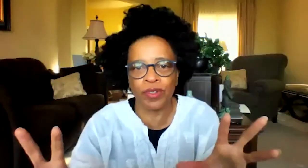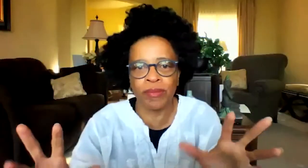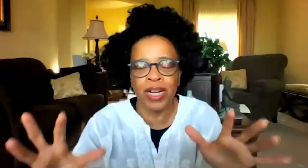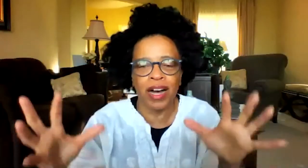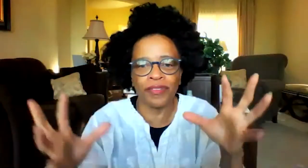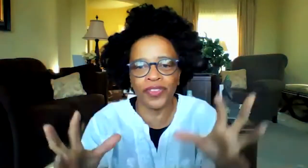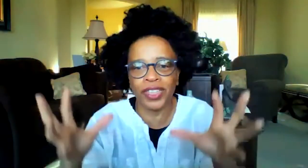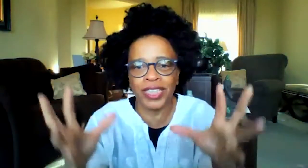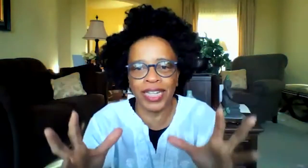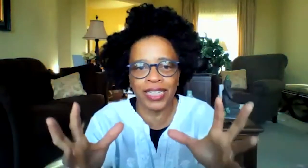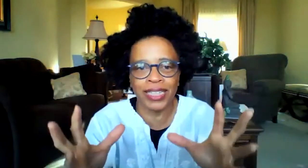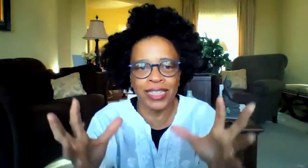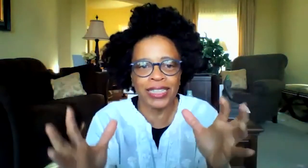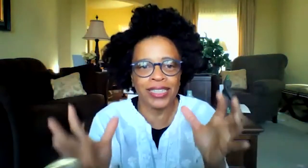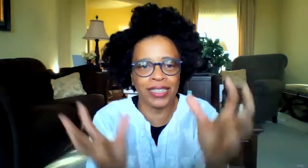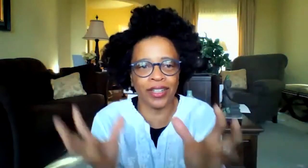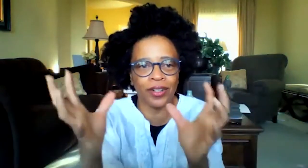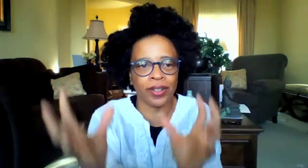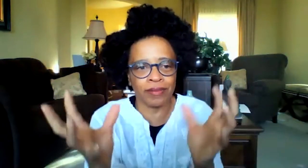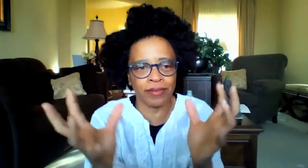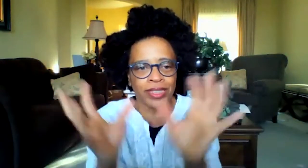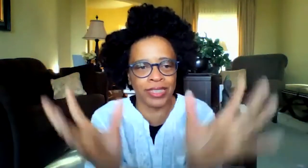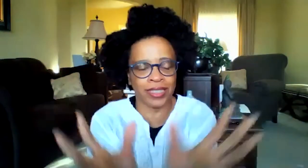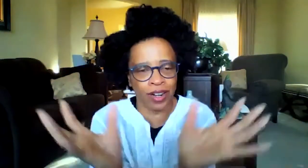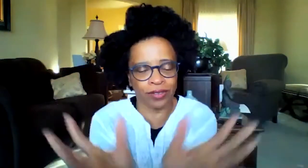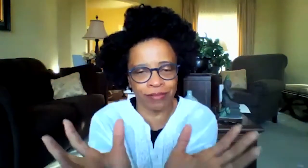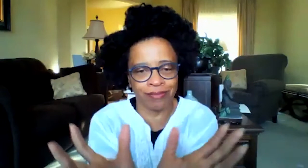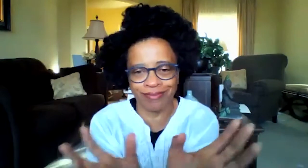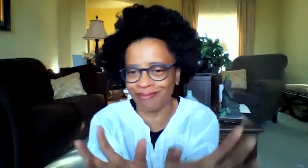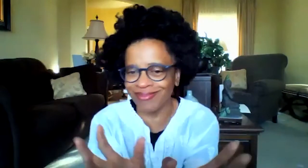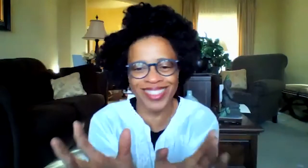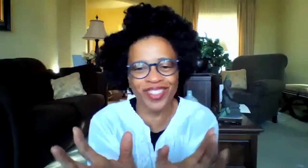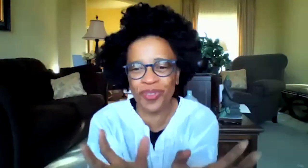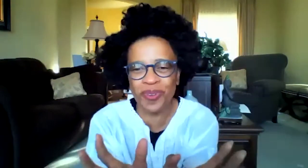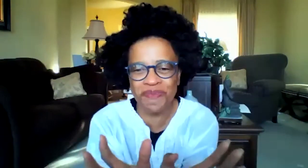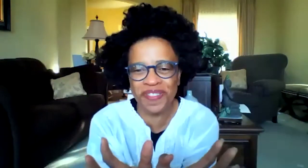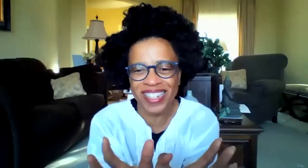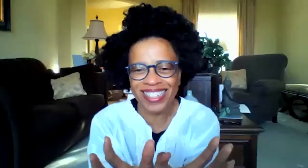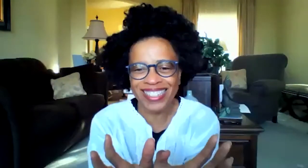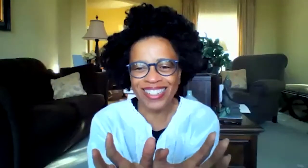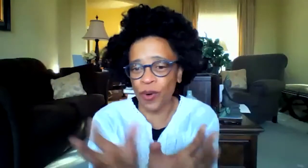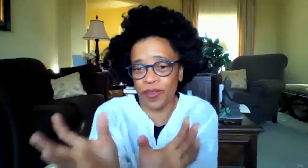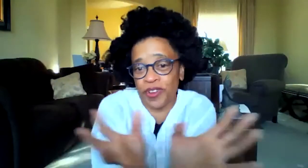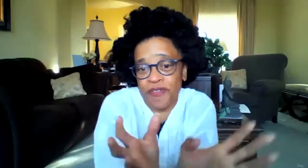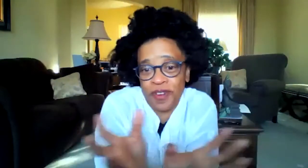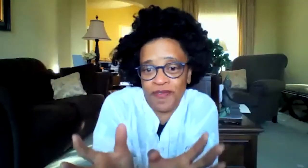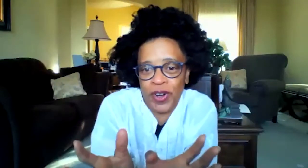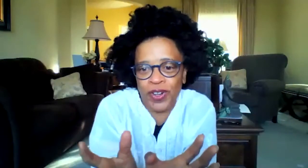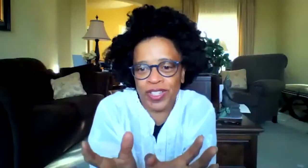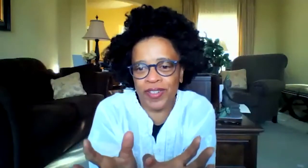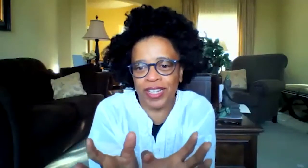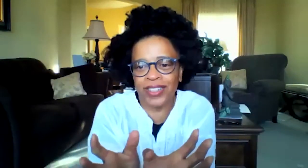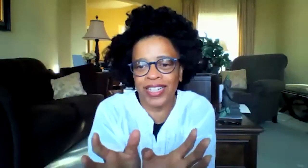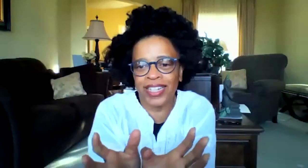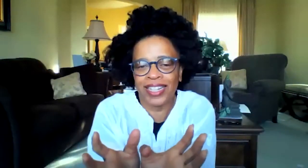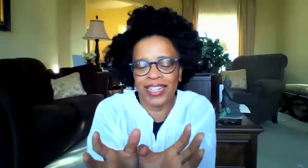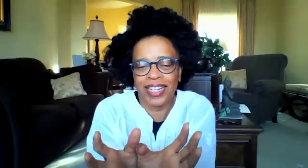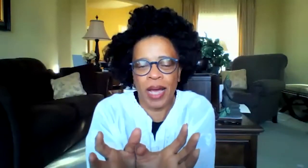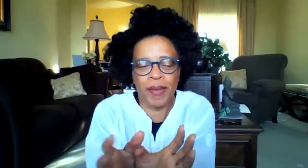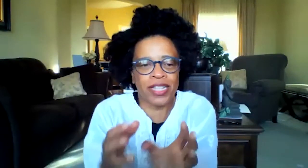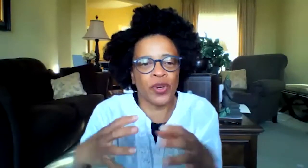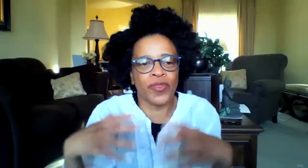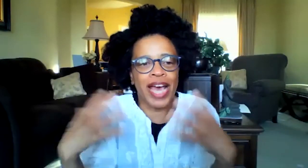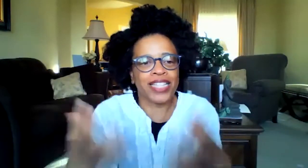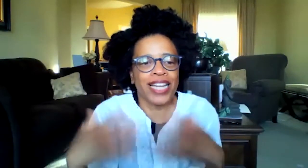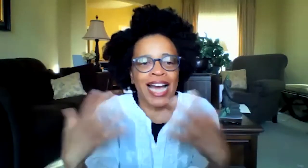on the Zoom of feeling like this is our group or different folks of color.